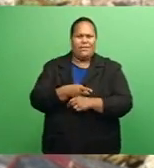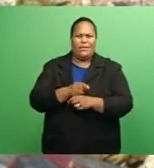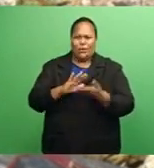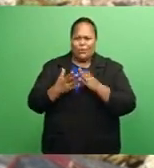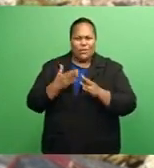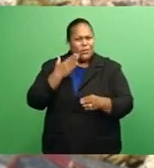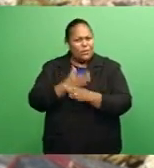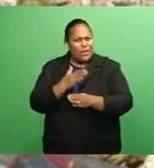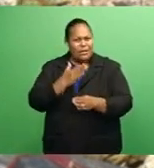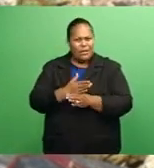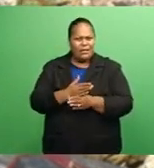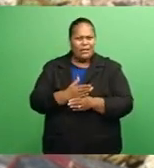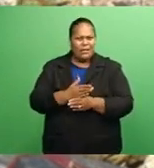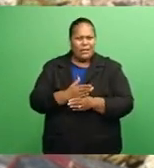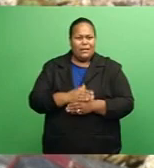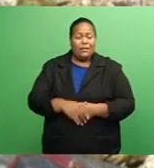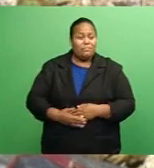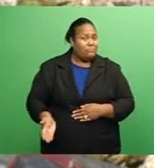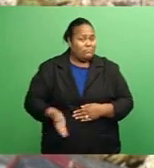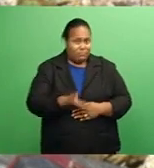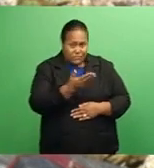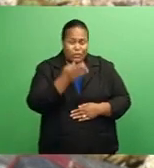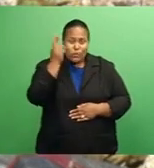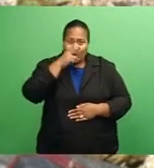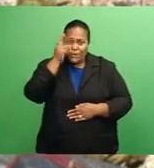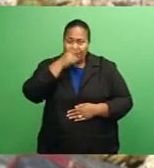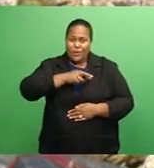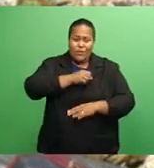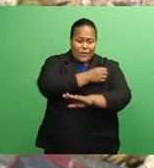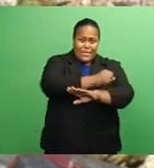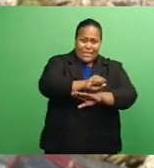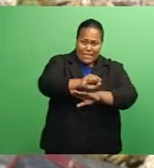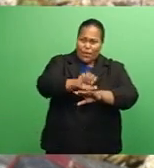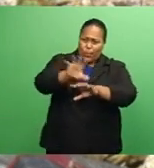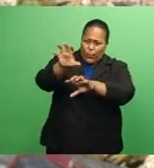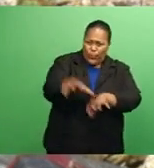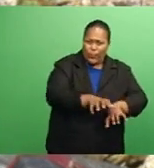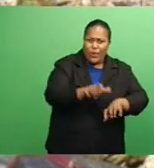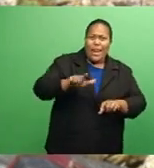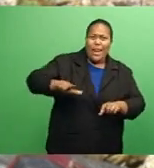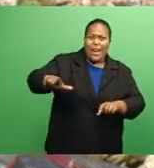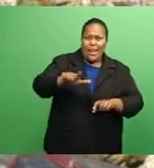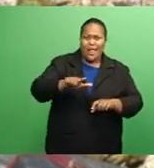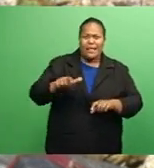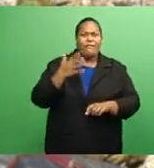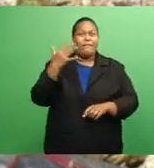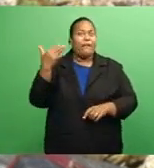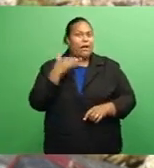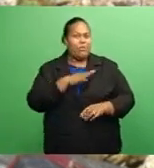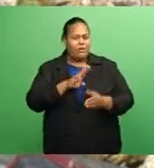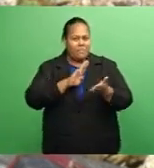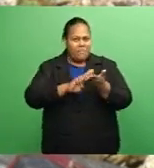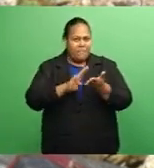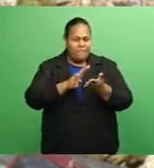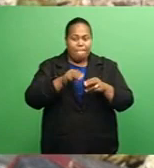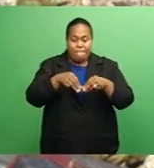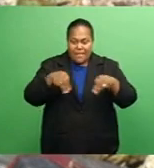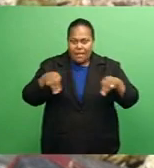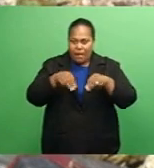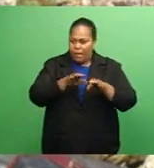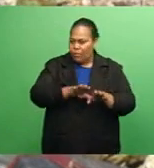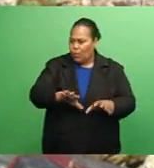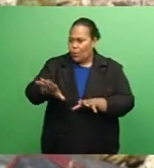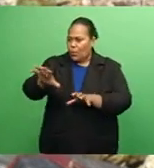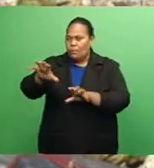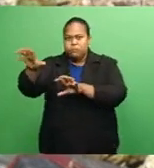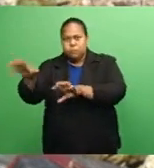they had to bear despite the risk of coastal erosion that has cost them almost 500 meters of their seashore.